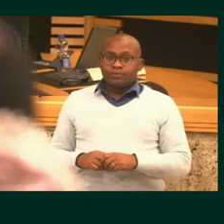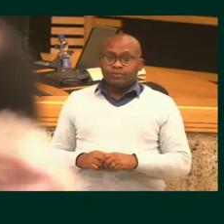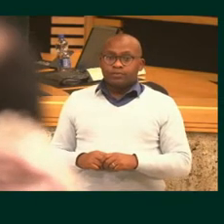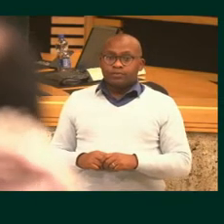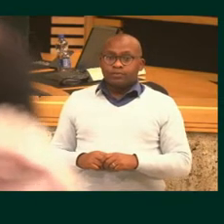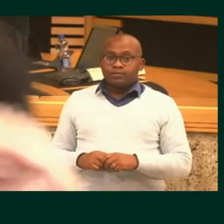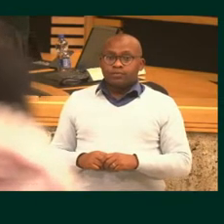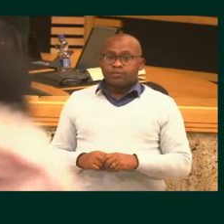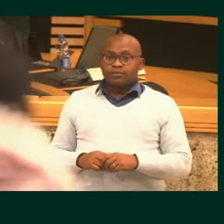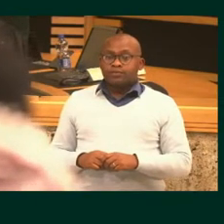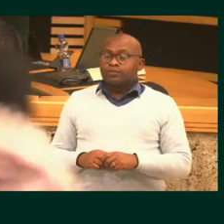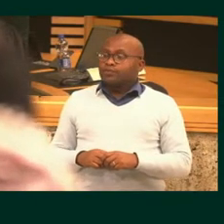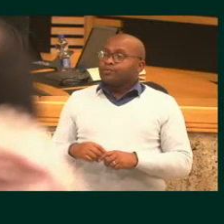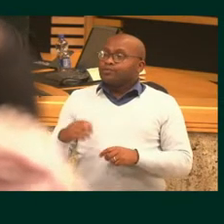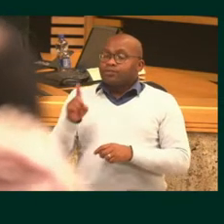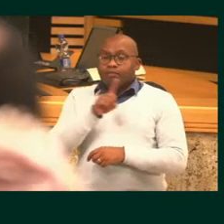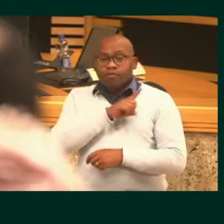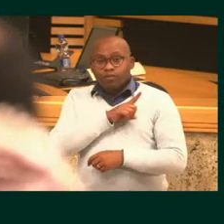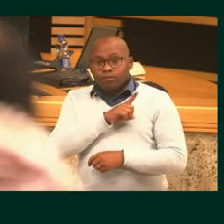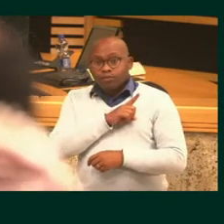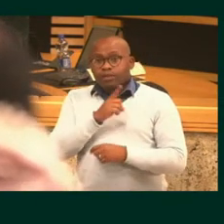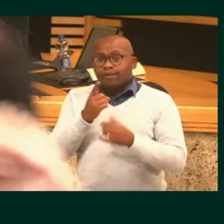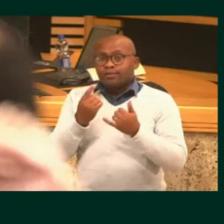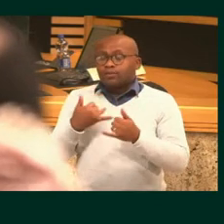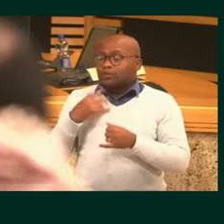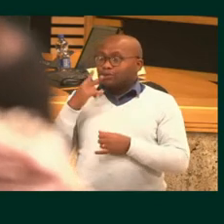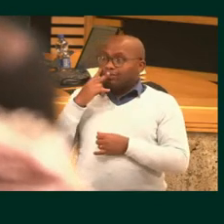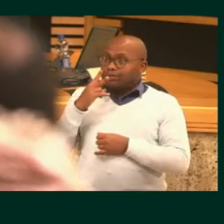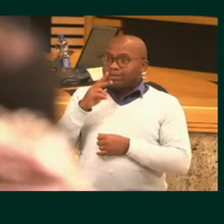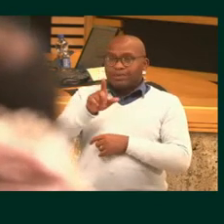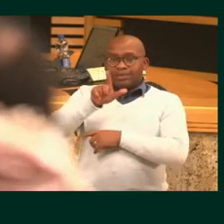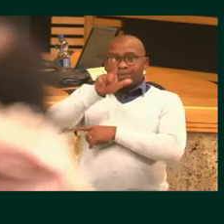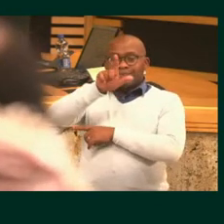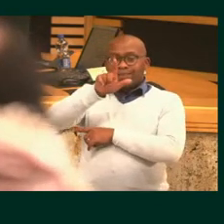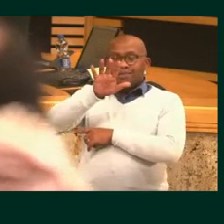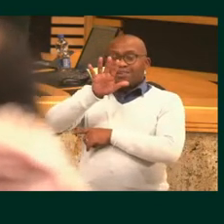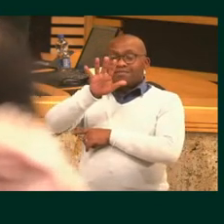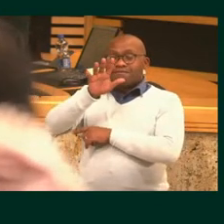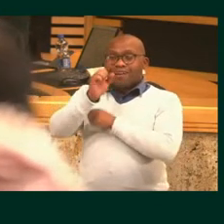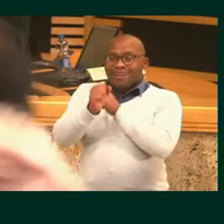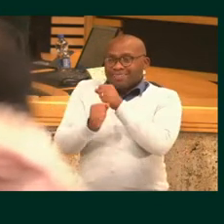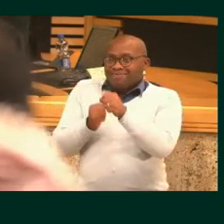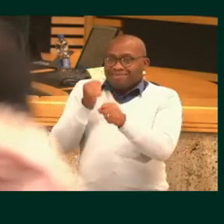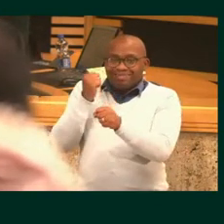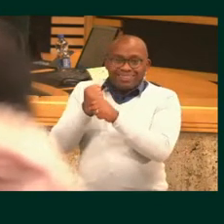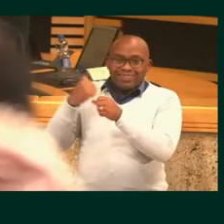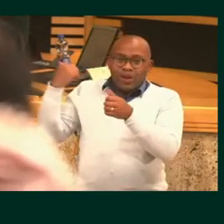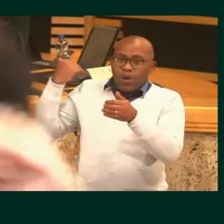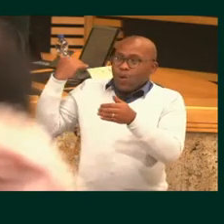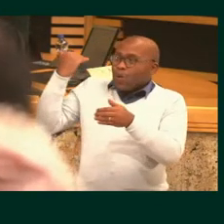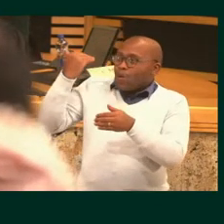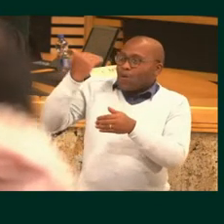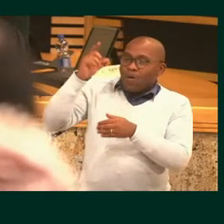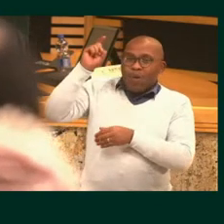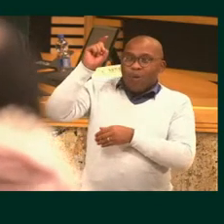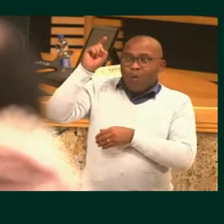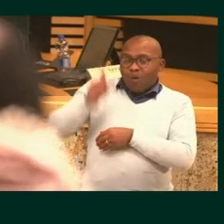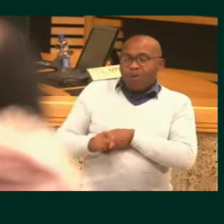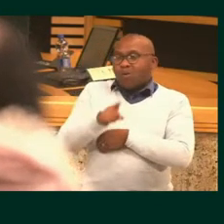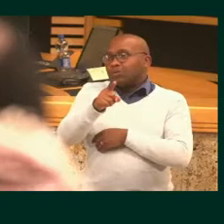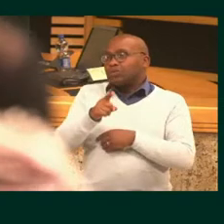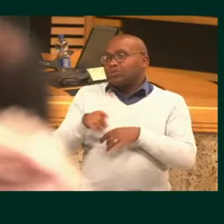Curr experiencing 75 years of ethnic cleansing 15 years of Israelite